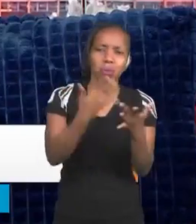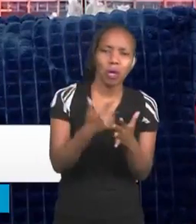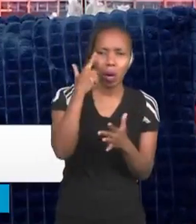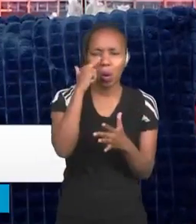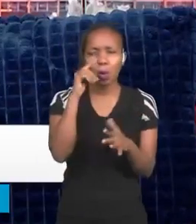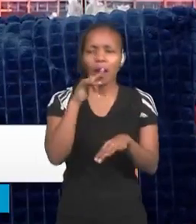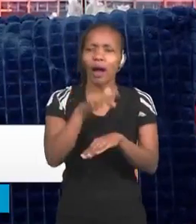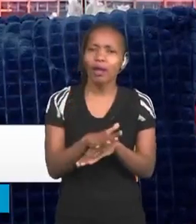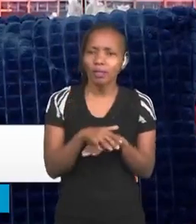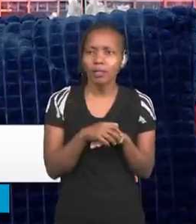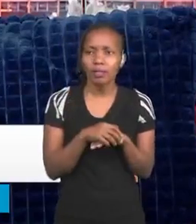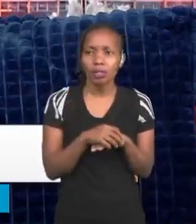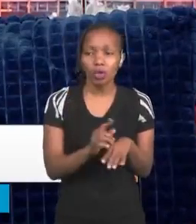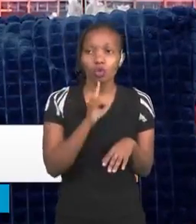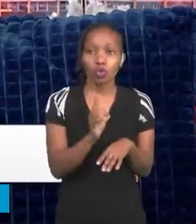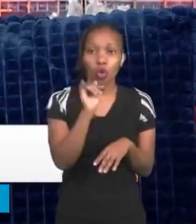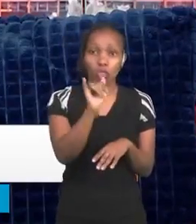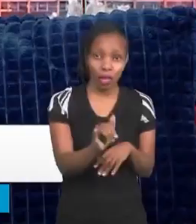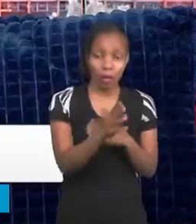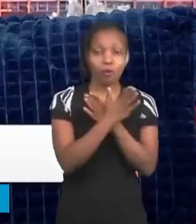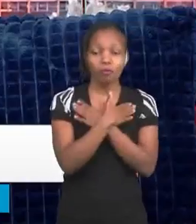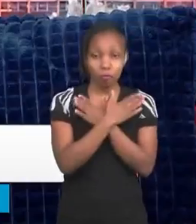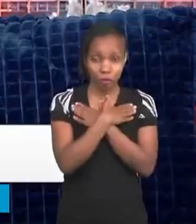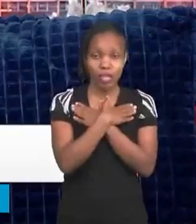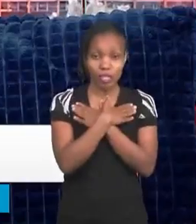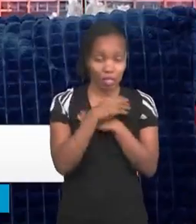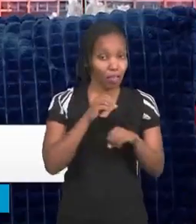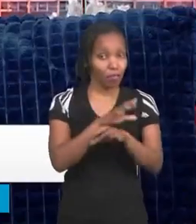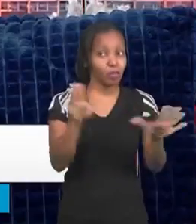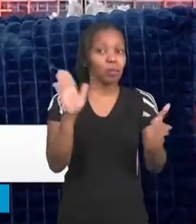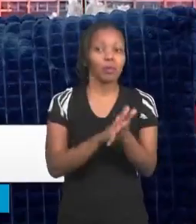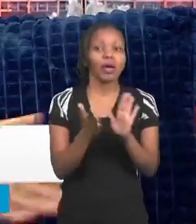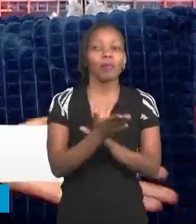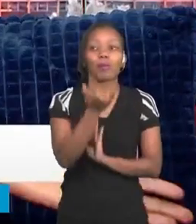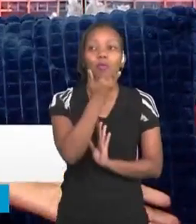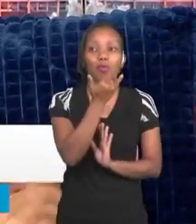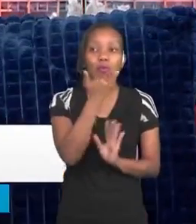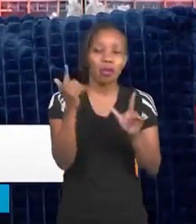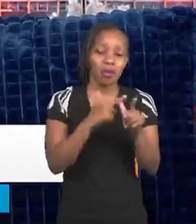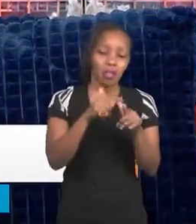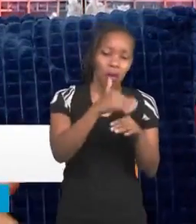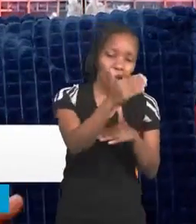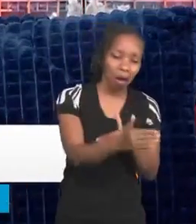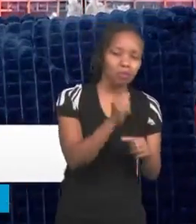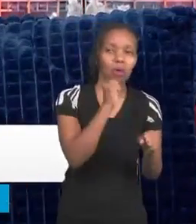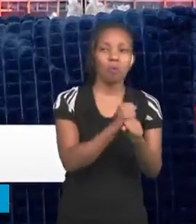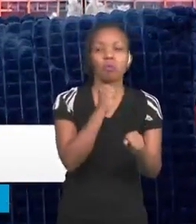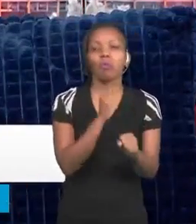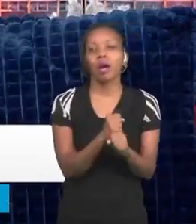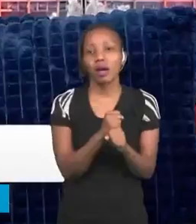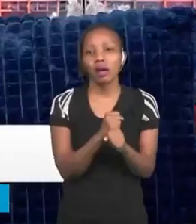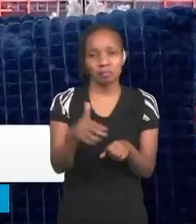and so on. So you see, that kind of peer influence makes you say, oh, okay. All right. Okay. Baada ya kazi. Absolutely. And before you know